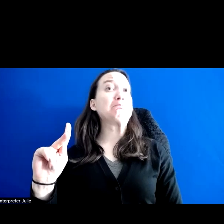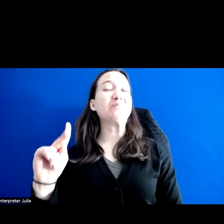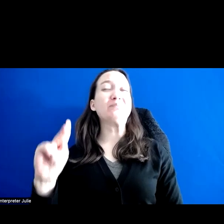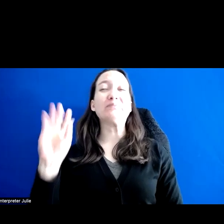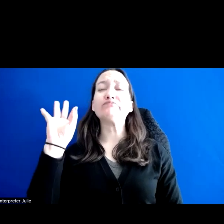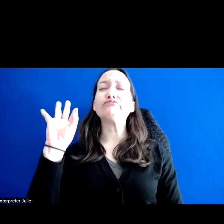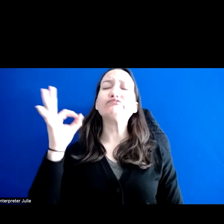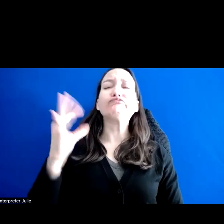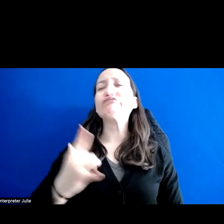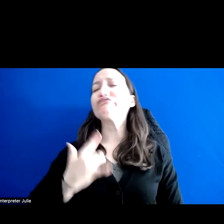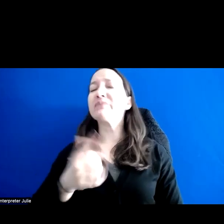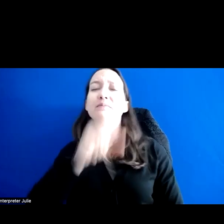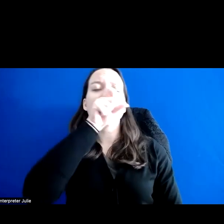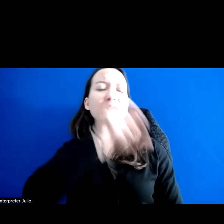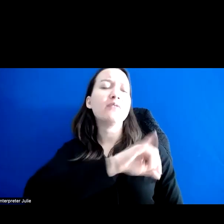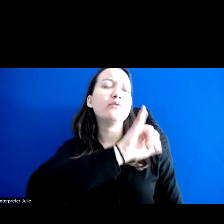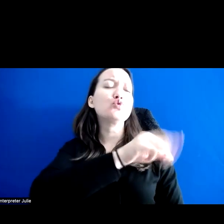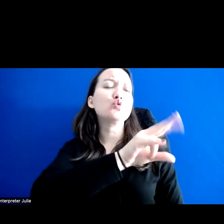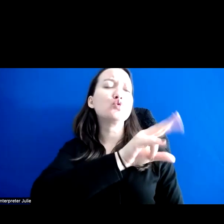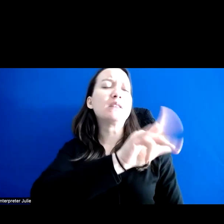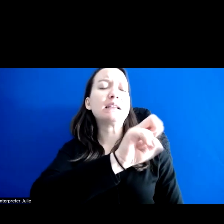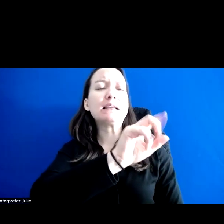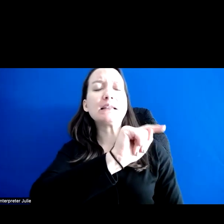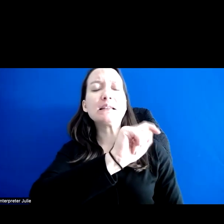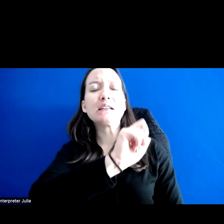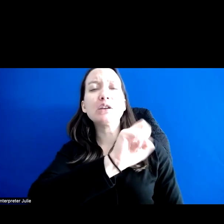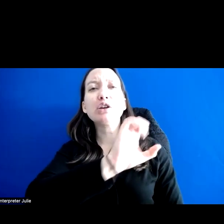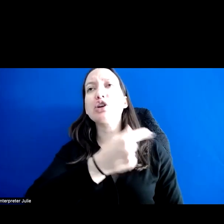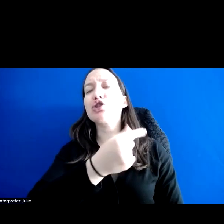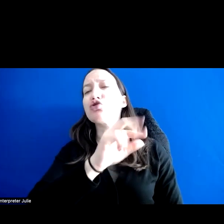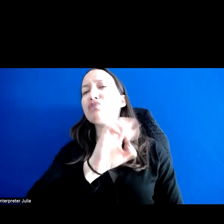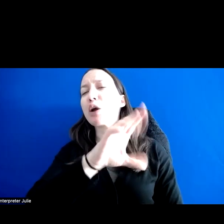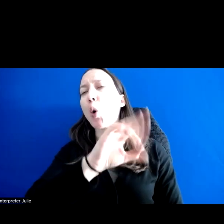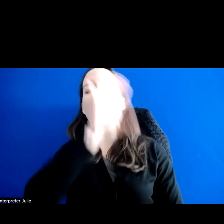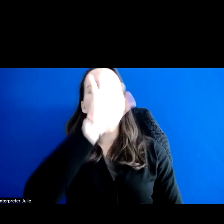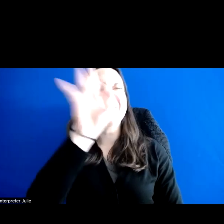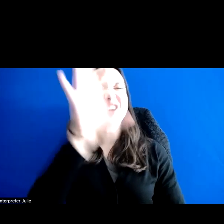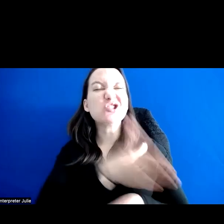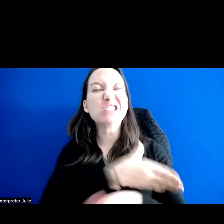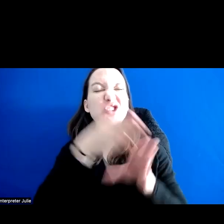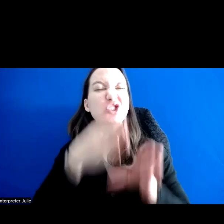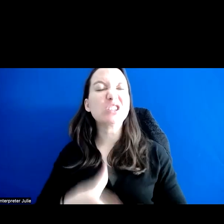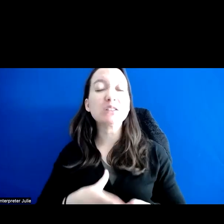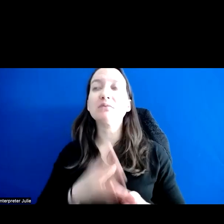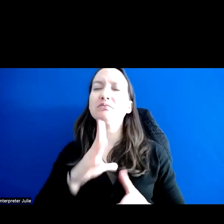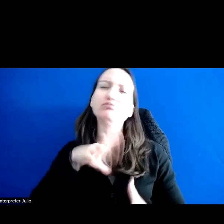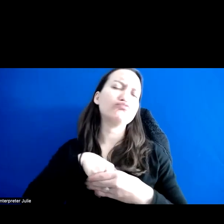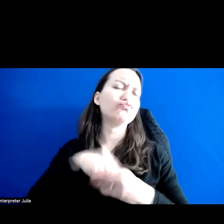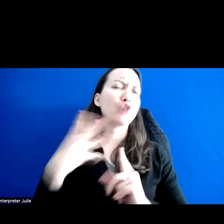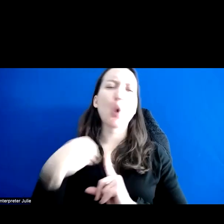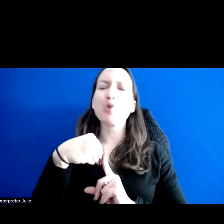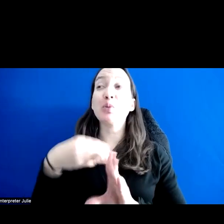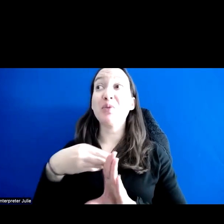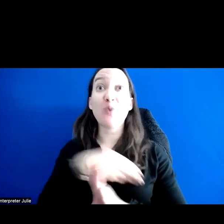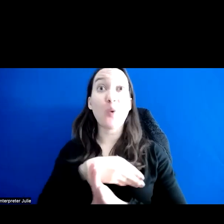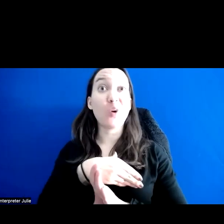French style. She loved Juliette Gréco, the French singer. She was very much part of beatnik culture